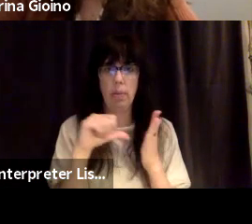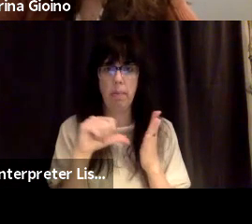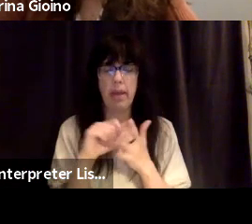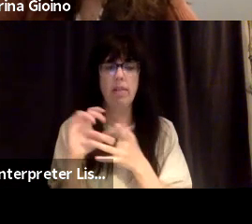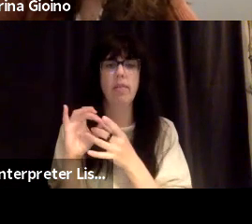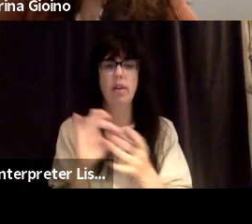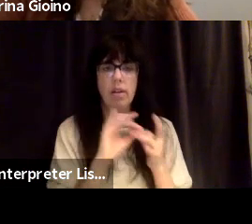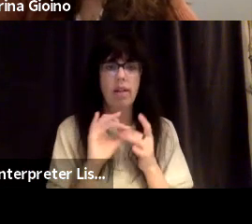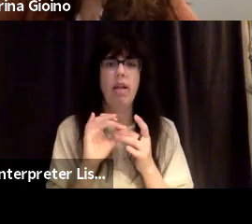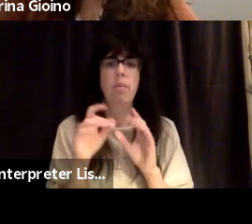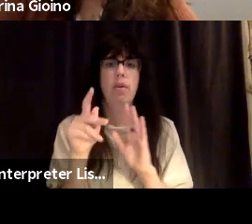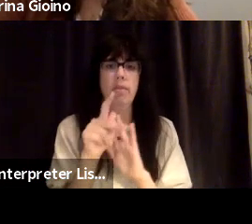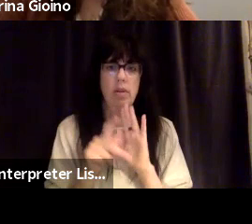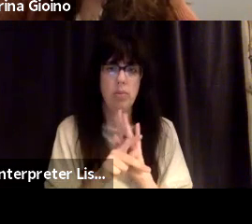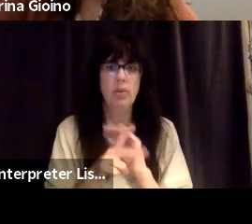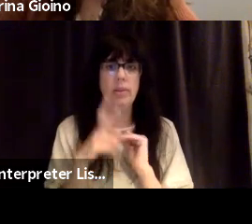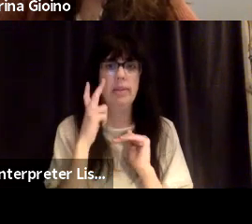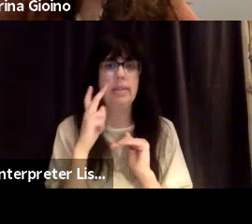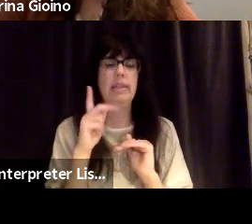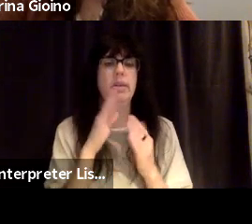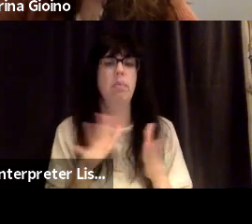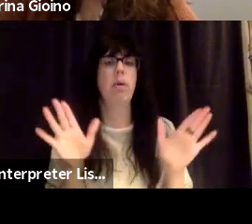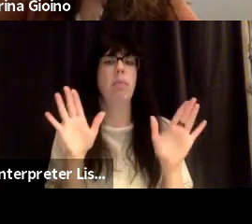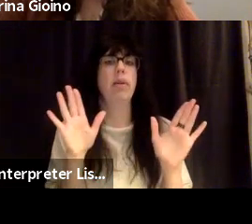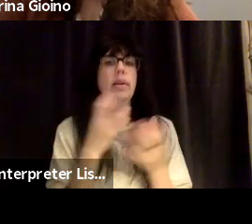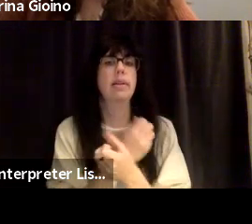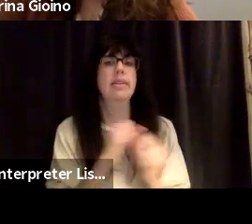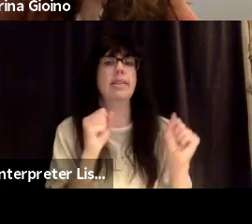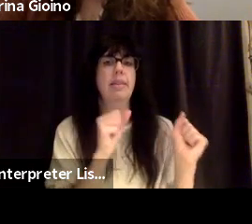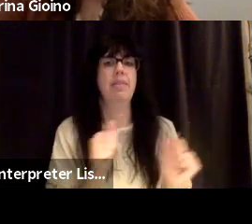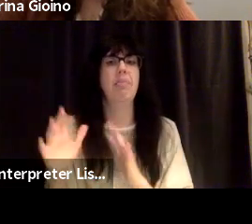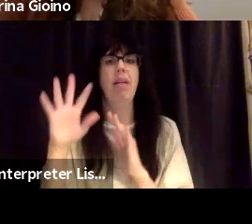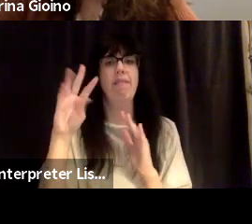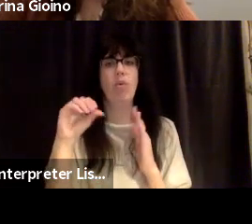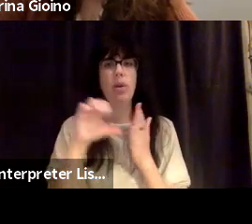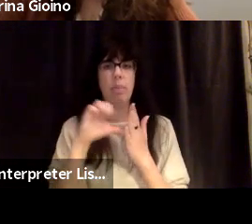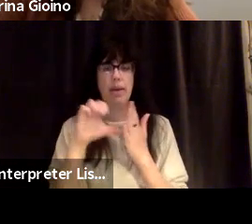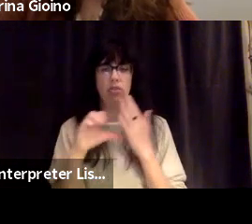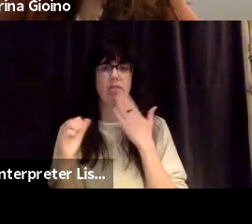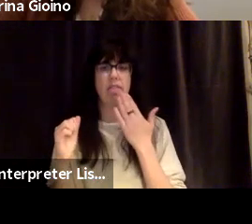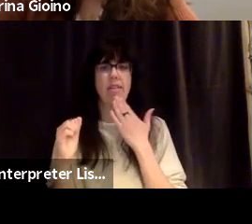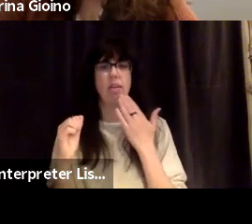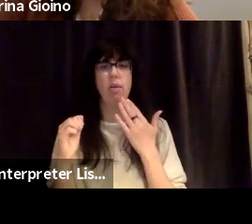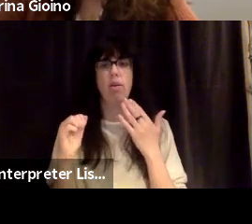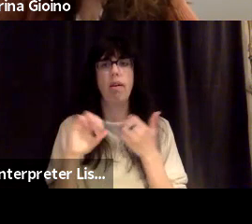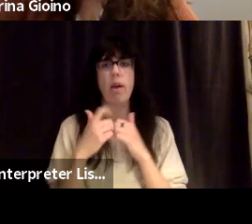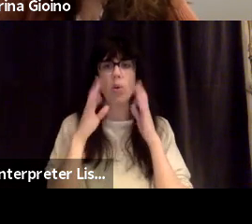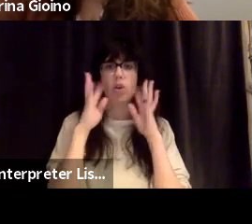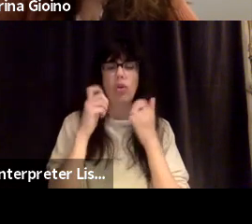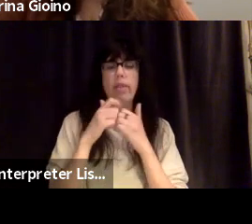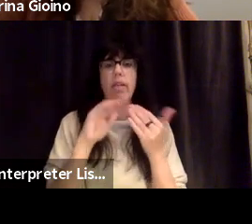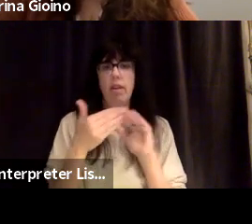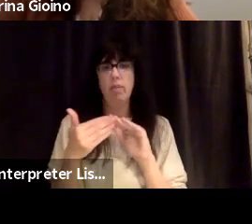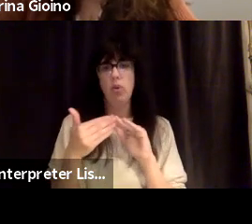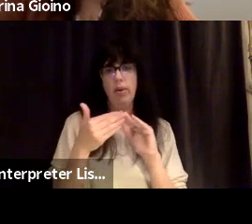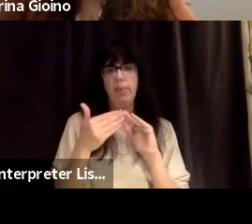community policy. Check out my public safety plan. It is 40 plus pages talking about how we create that in our communities.